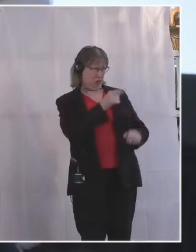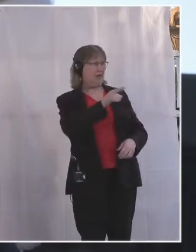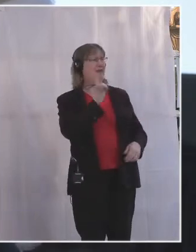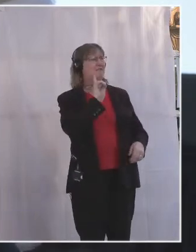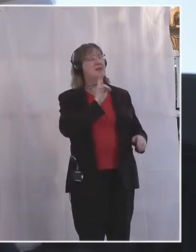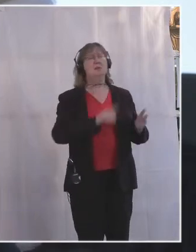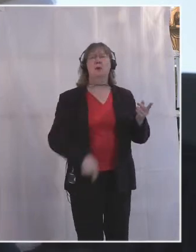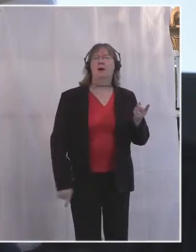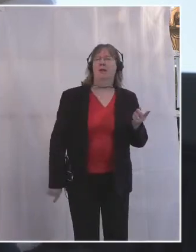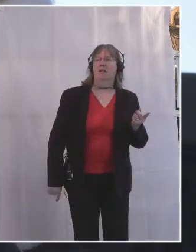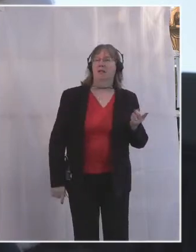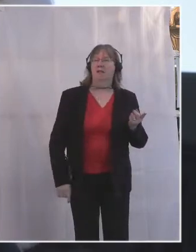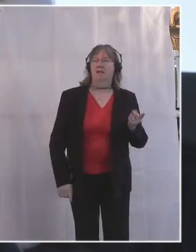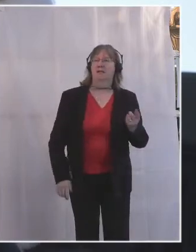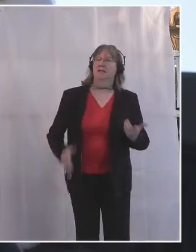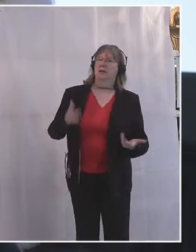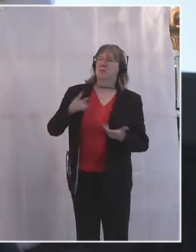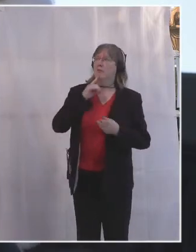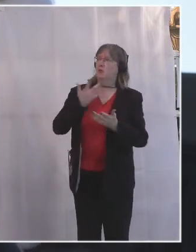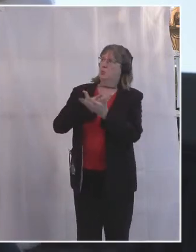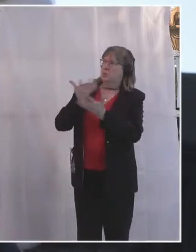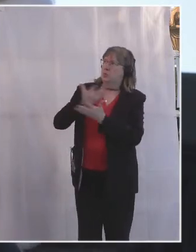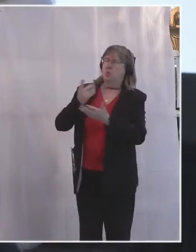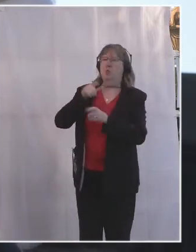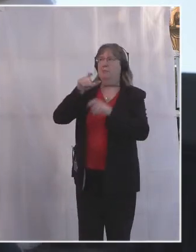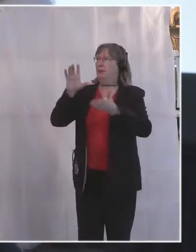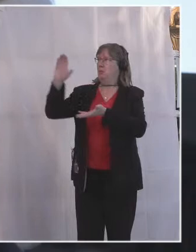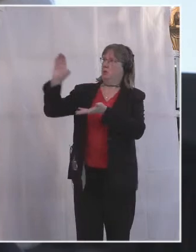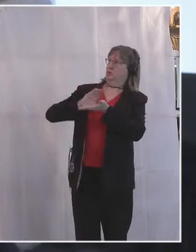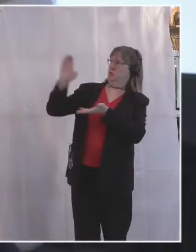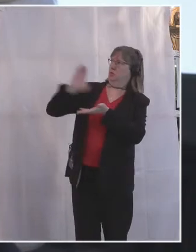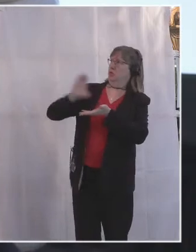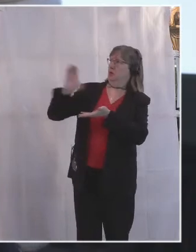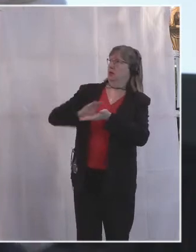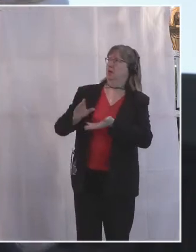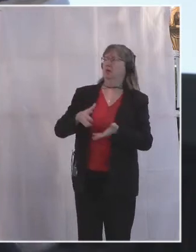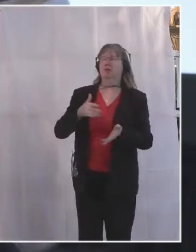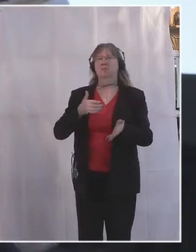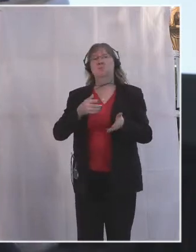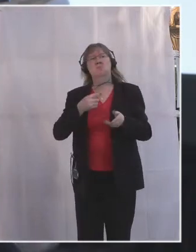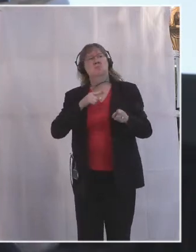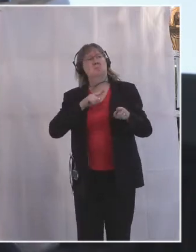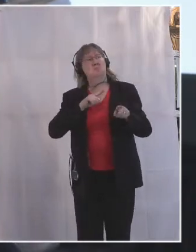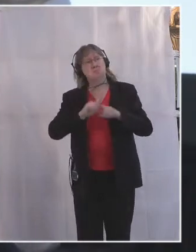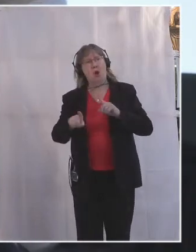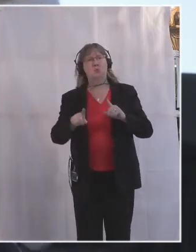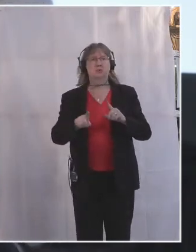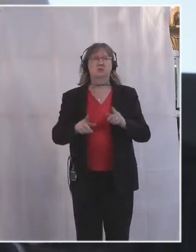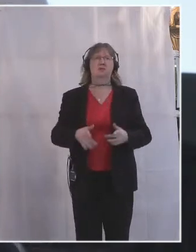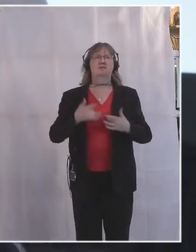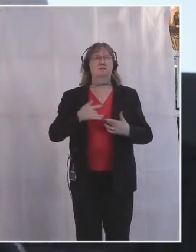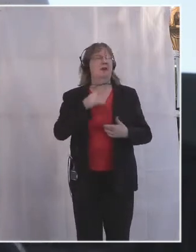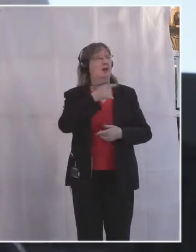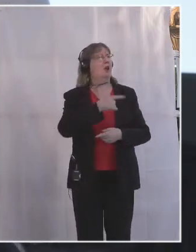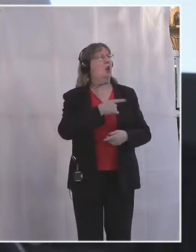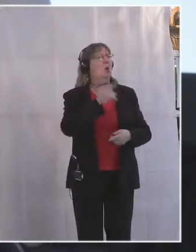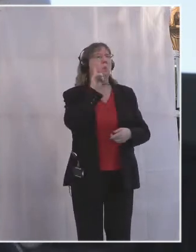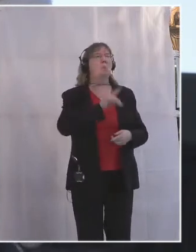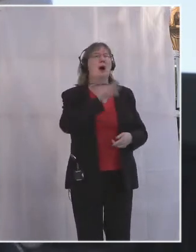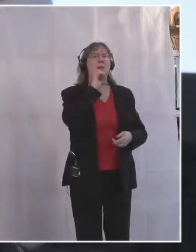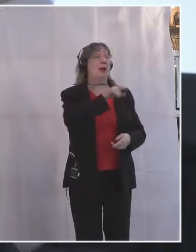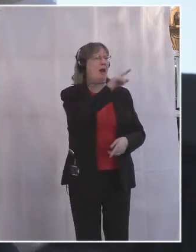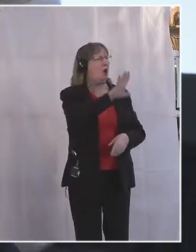certainly in those conversations with investors, they often believe that the old white male in the room is